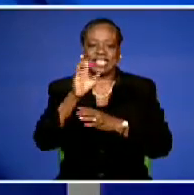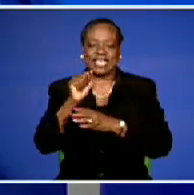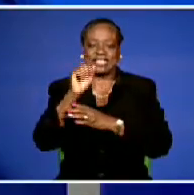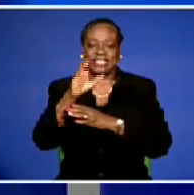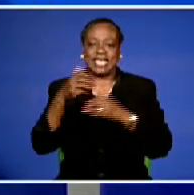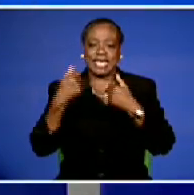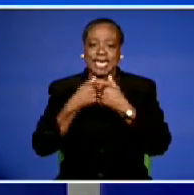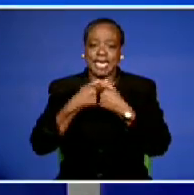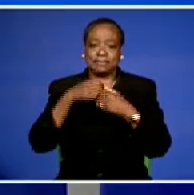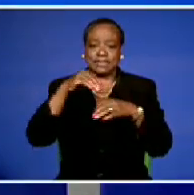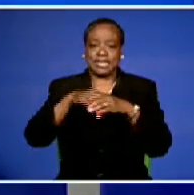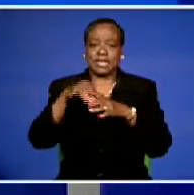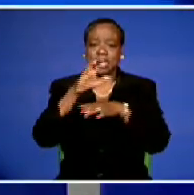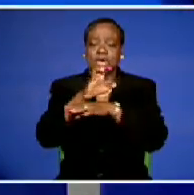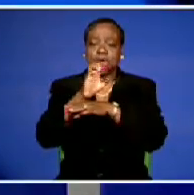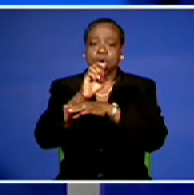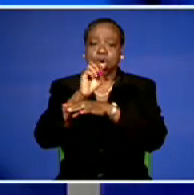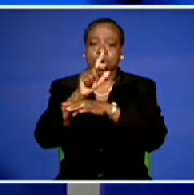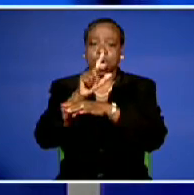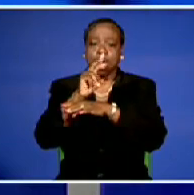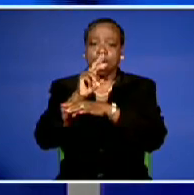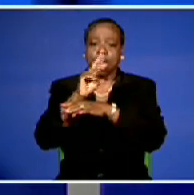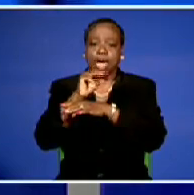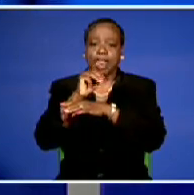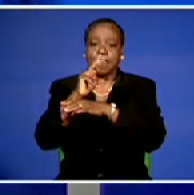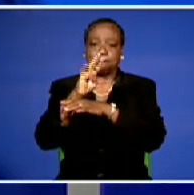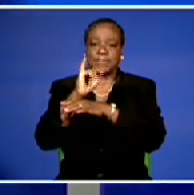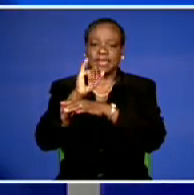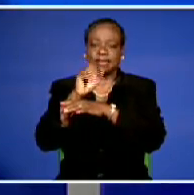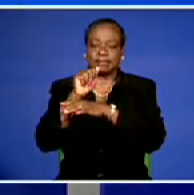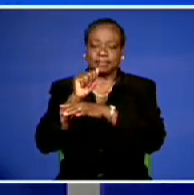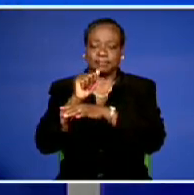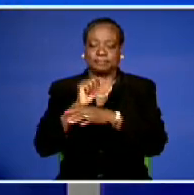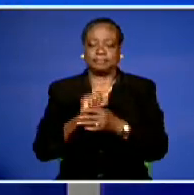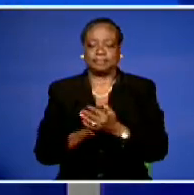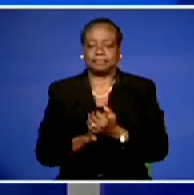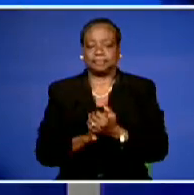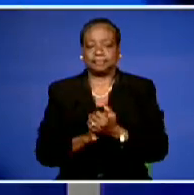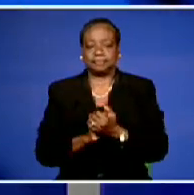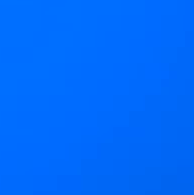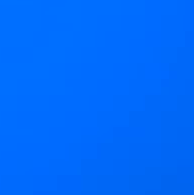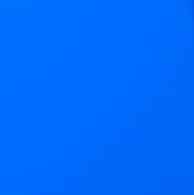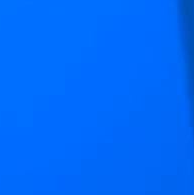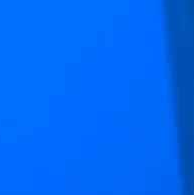And that will do it for sports. Stay tuned. The Bahamas Tonight comes back after the break.